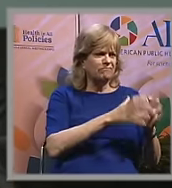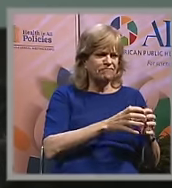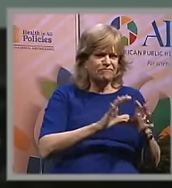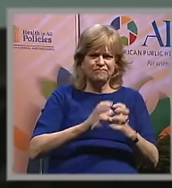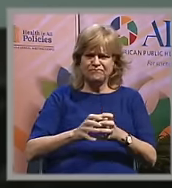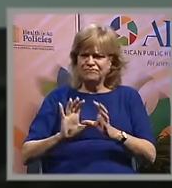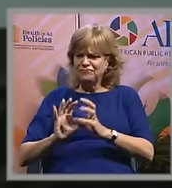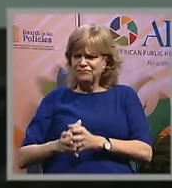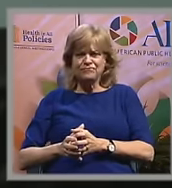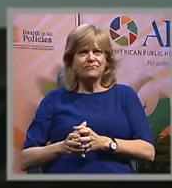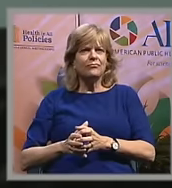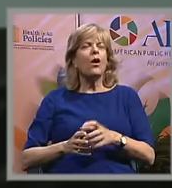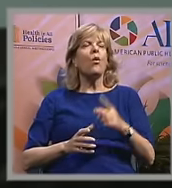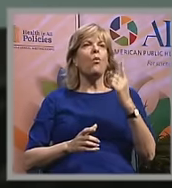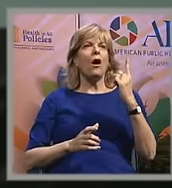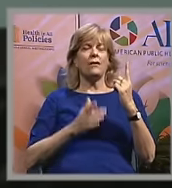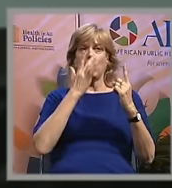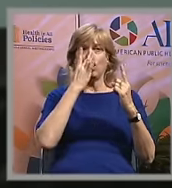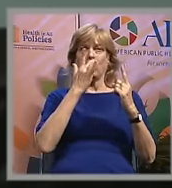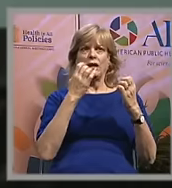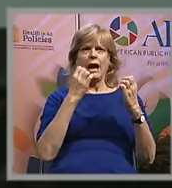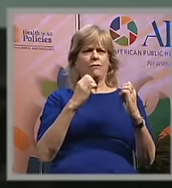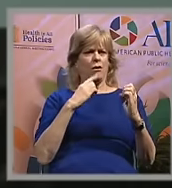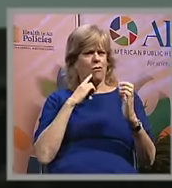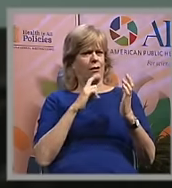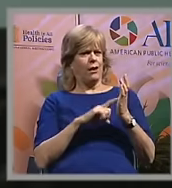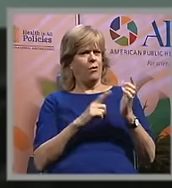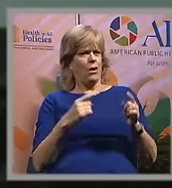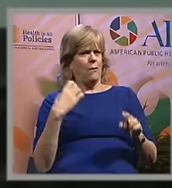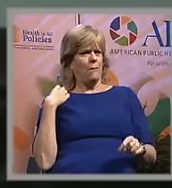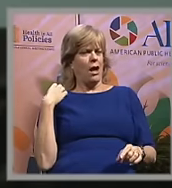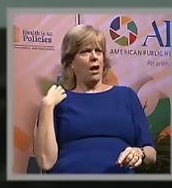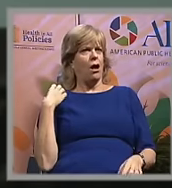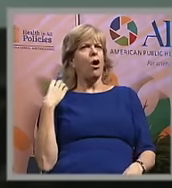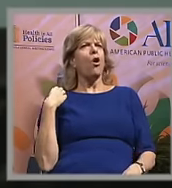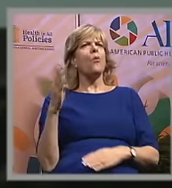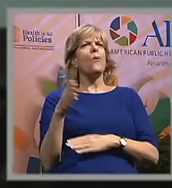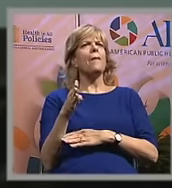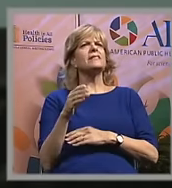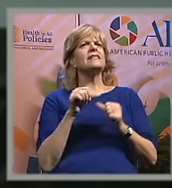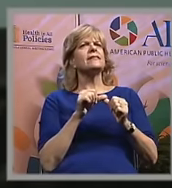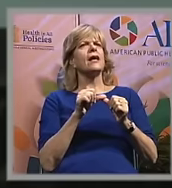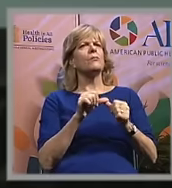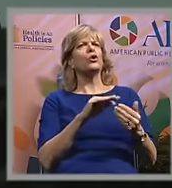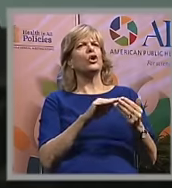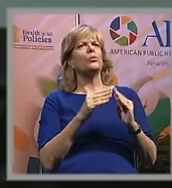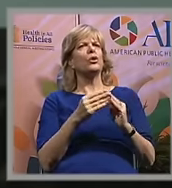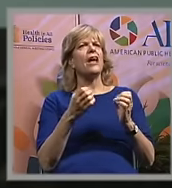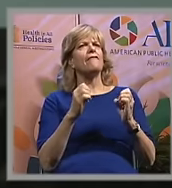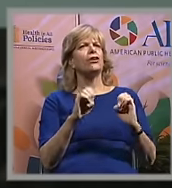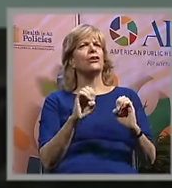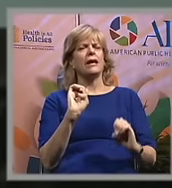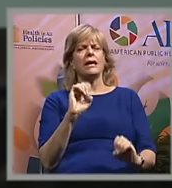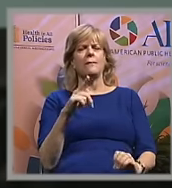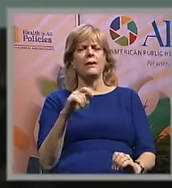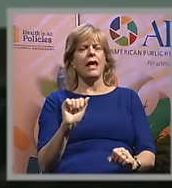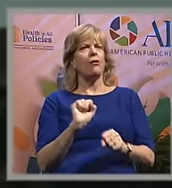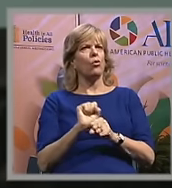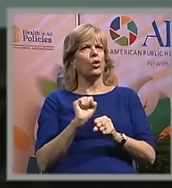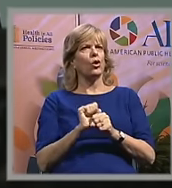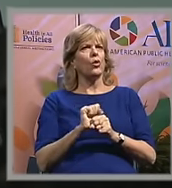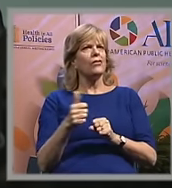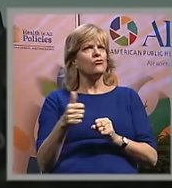instance, one of the early efforts that I recognized when I was mayor was the Obama's Sustainable Communities effort, which was EPA working with the